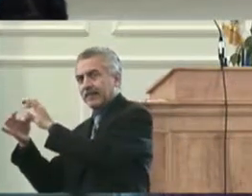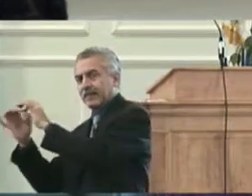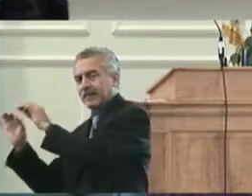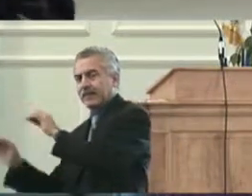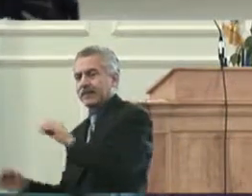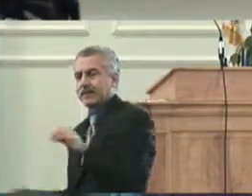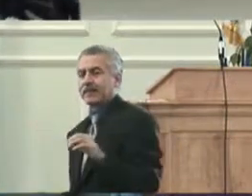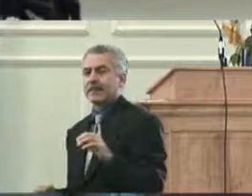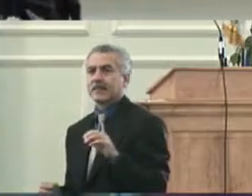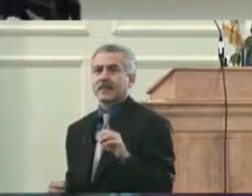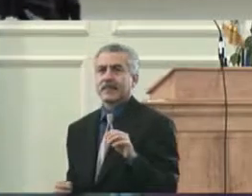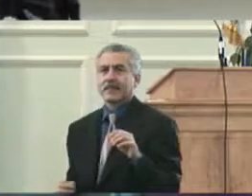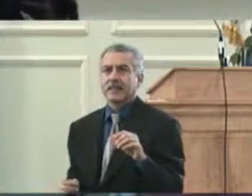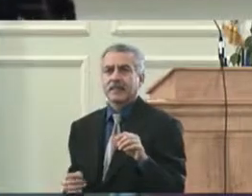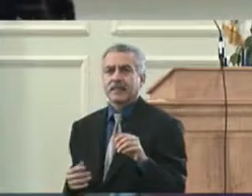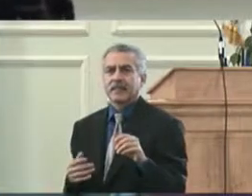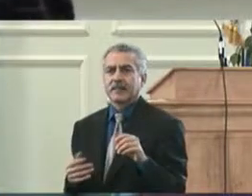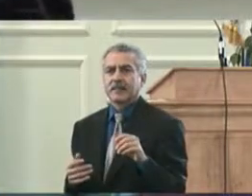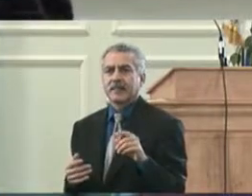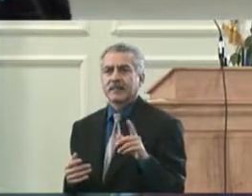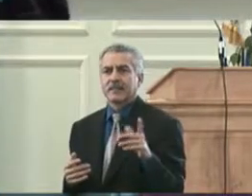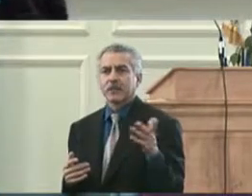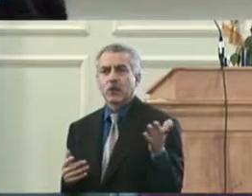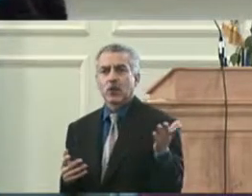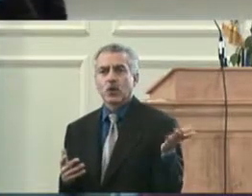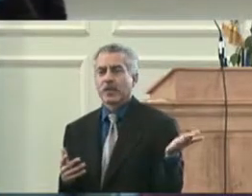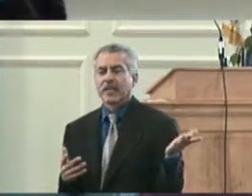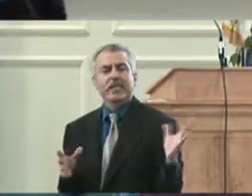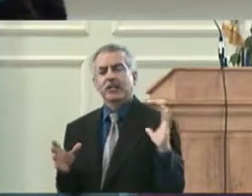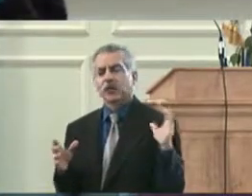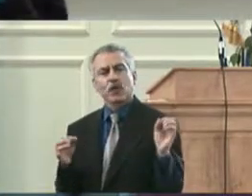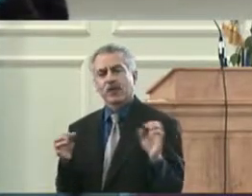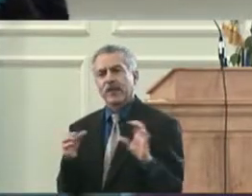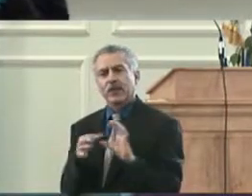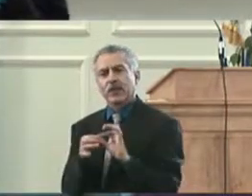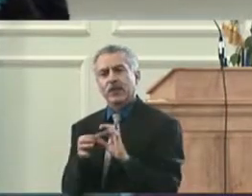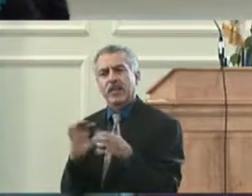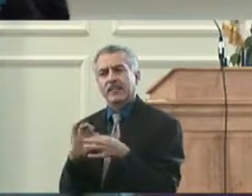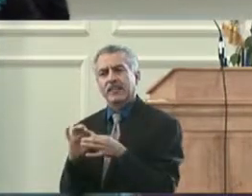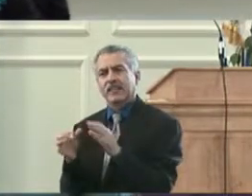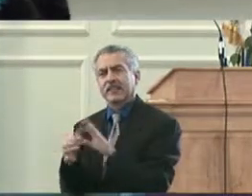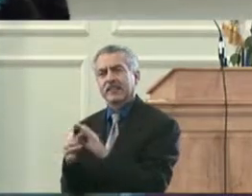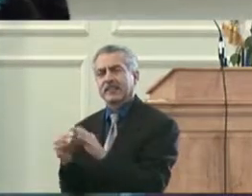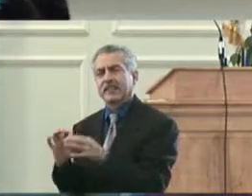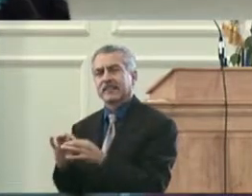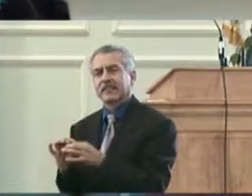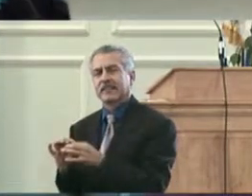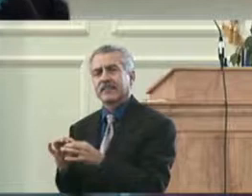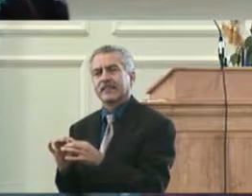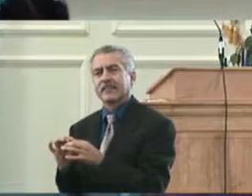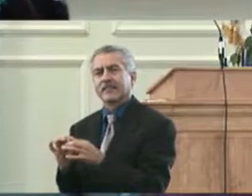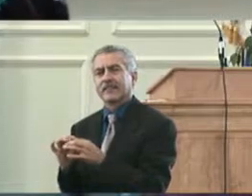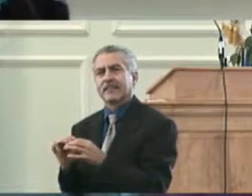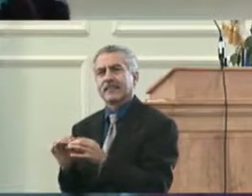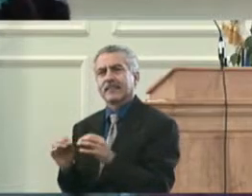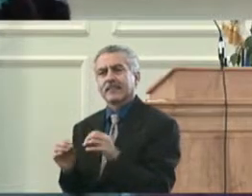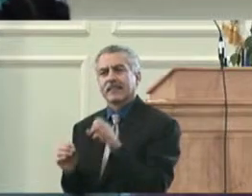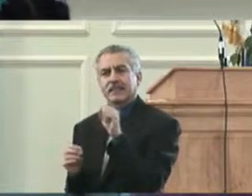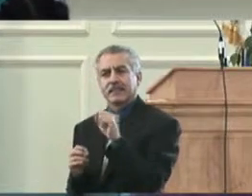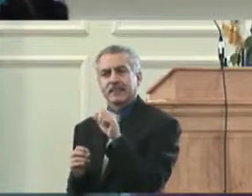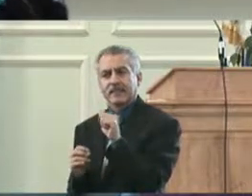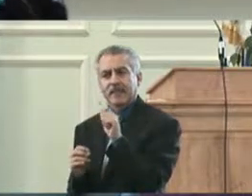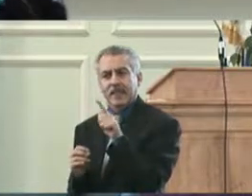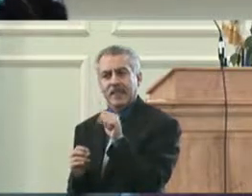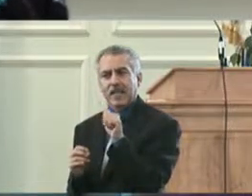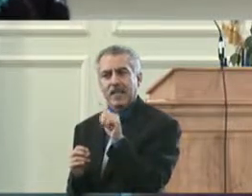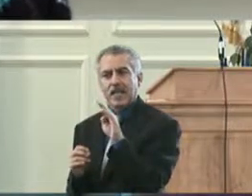so it goes back to the place where it was hatched so she can lay more eggs, so more salamanders are